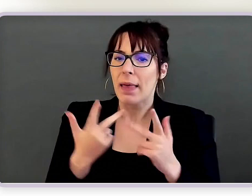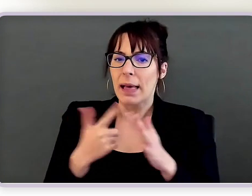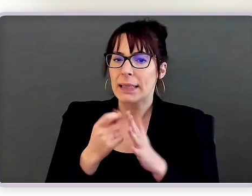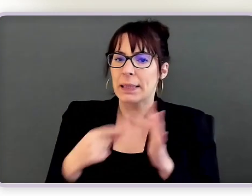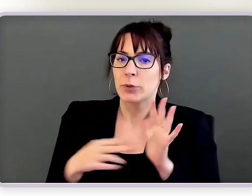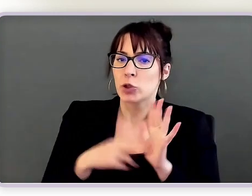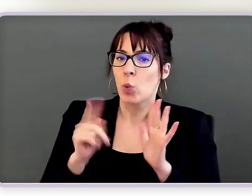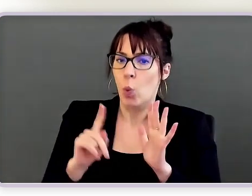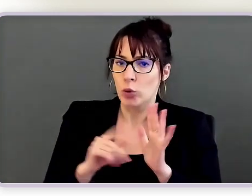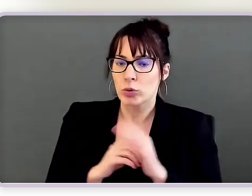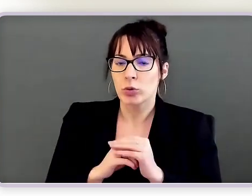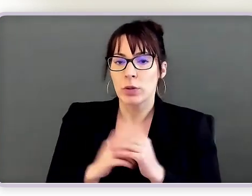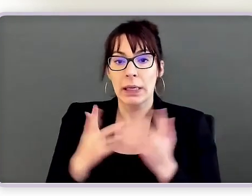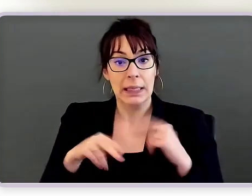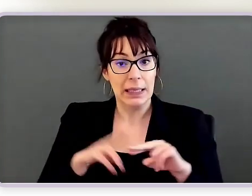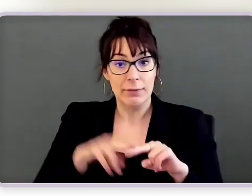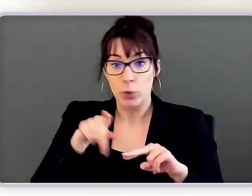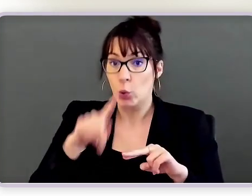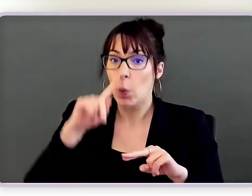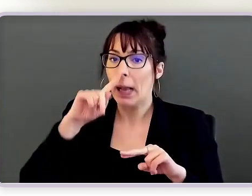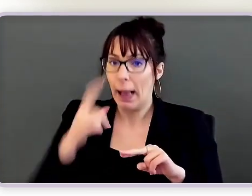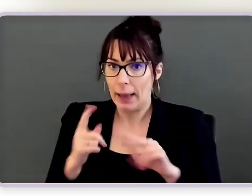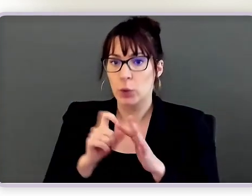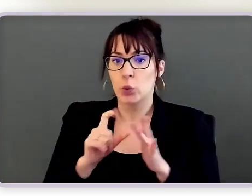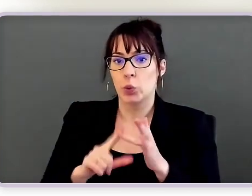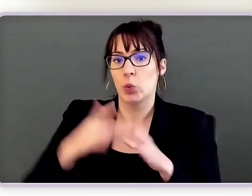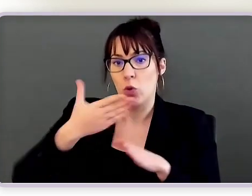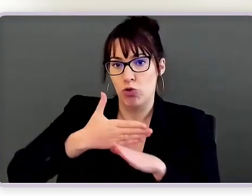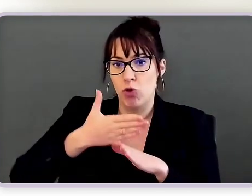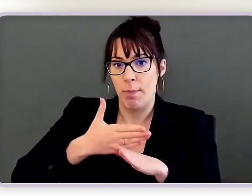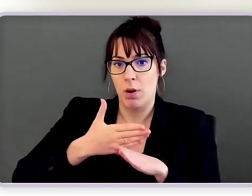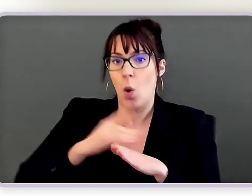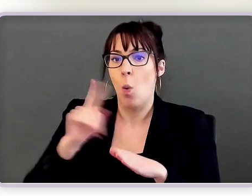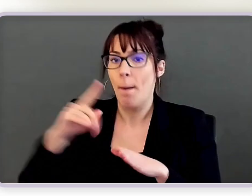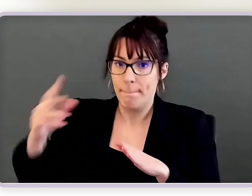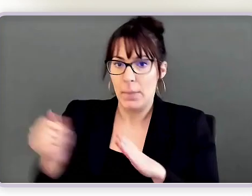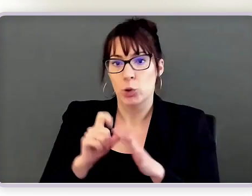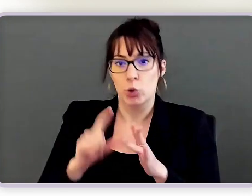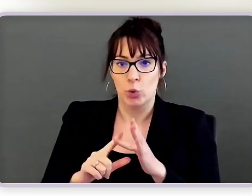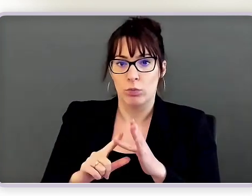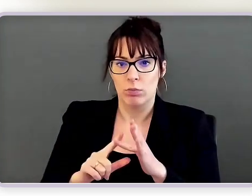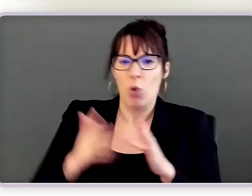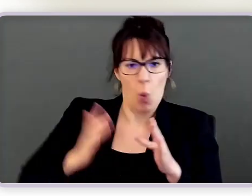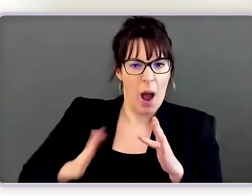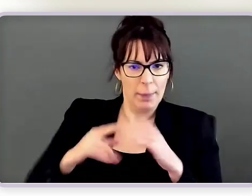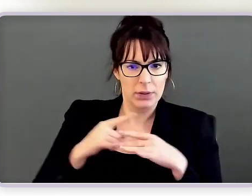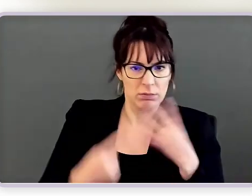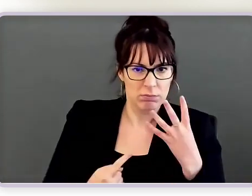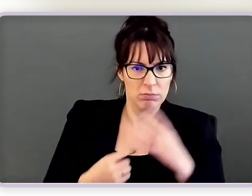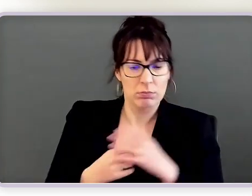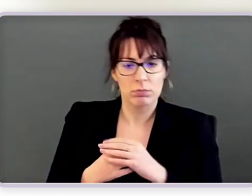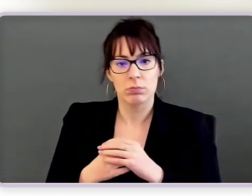parts of the job, and it's often referred to legally as you not being able to perform the